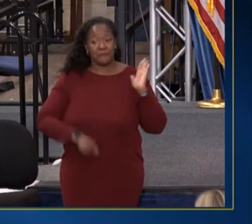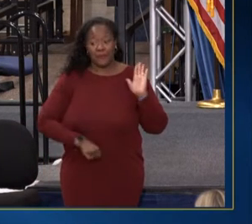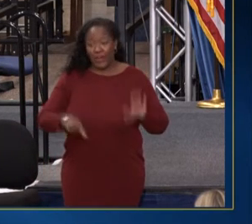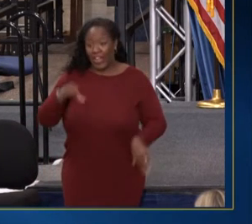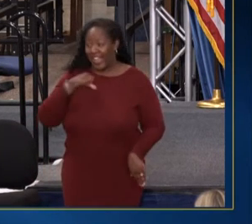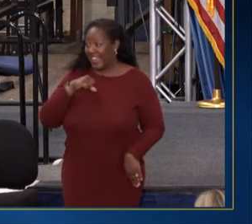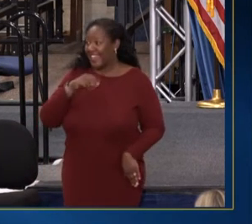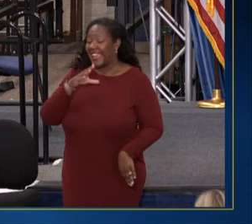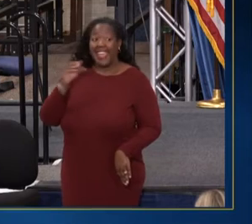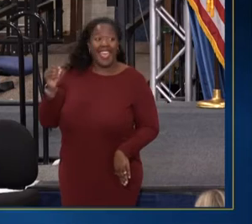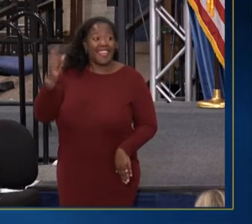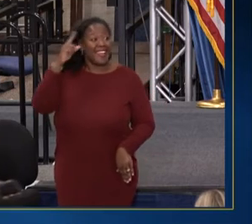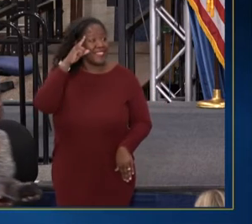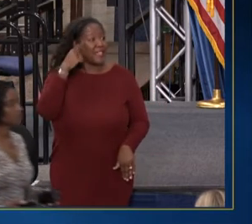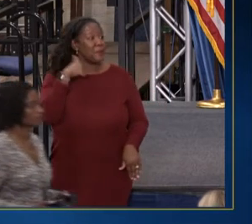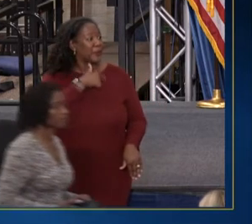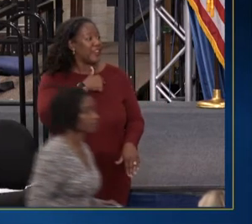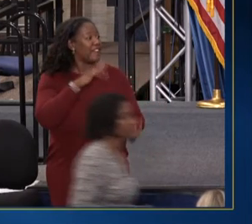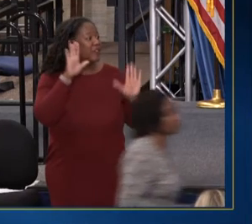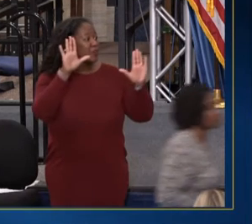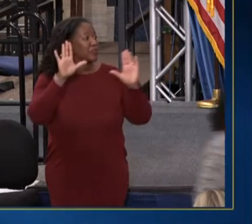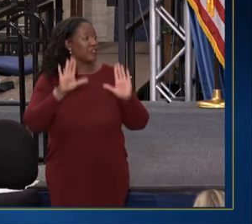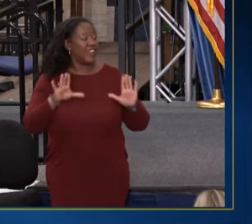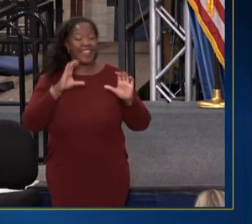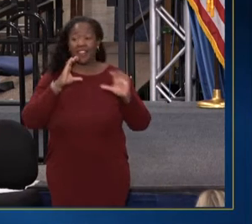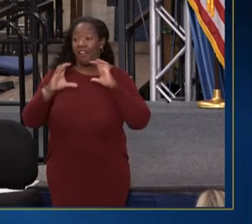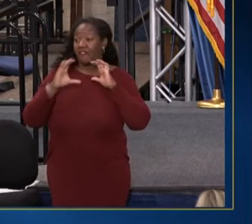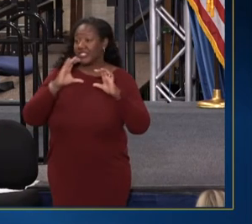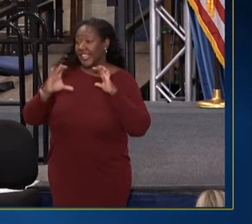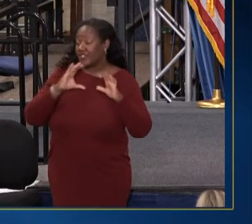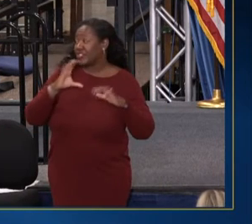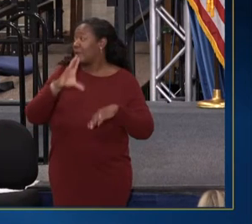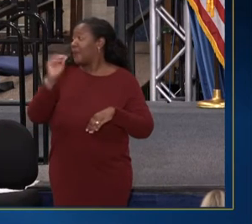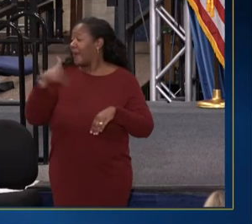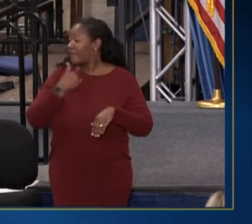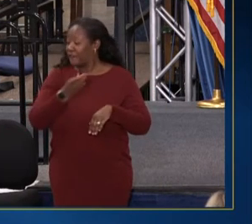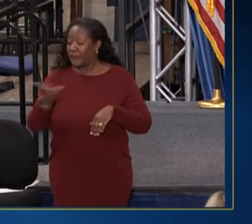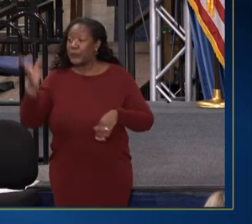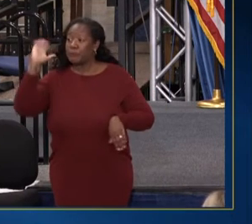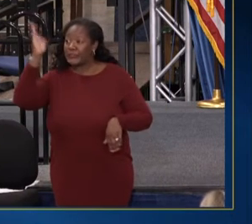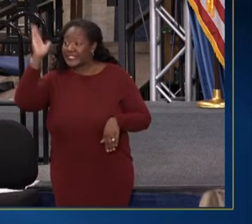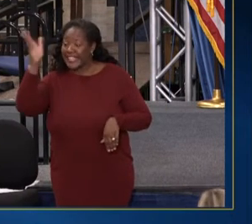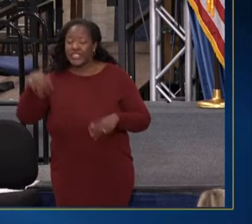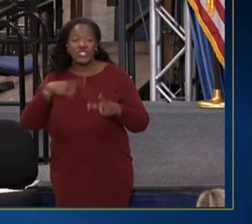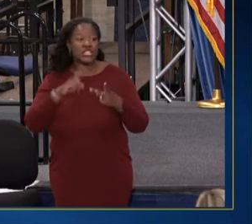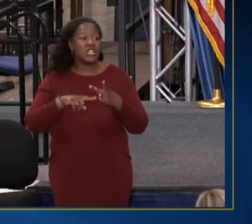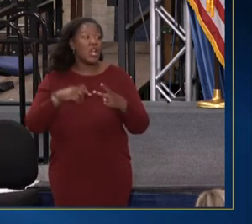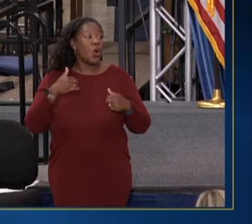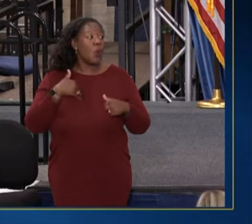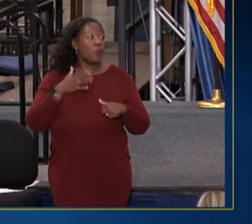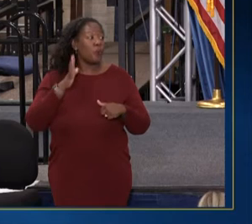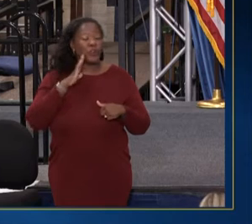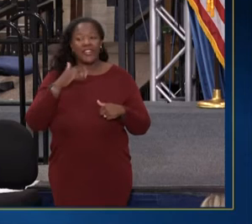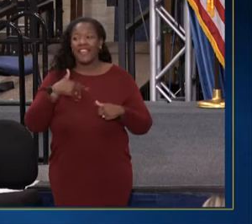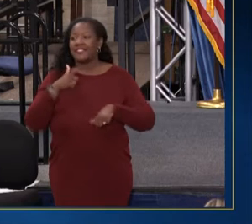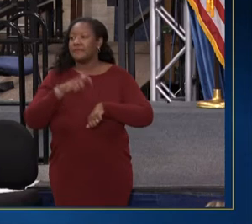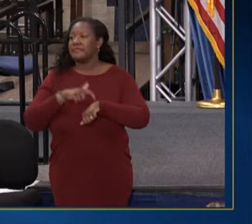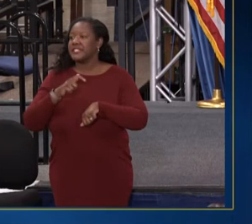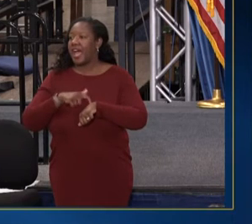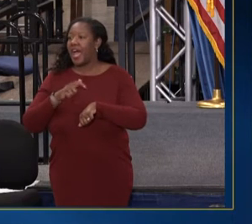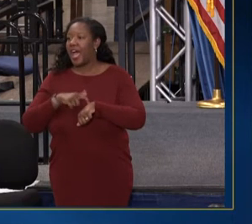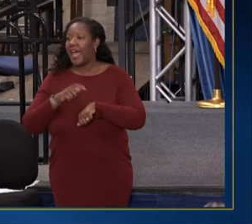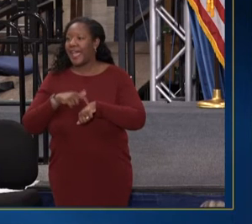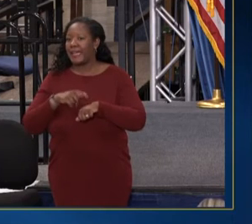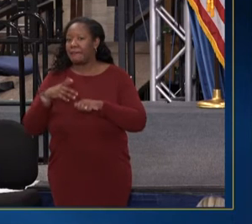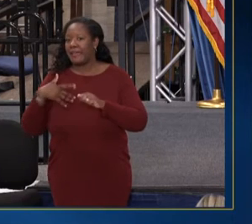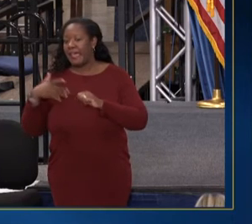really, I think we're going to have a really great conversation. We're going to get through a couple of presentations. We're going to trim a little time off the end so we can get back on